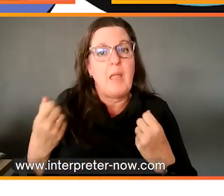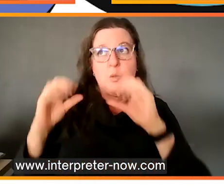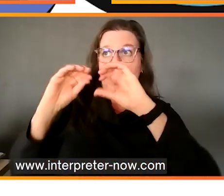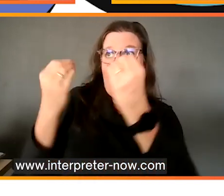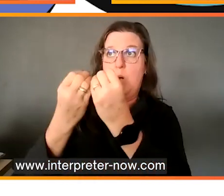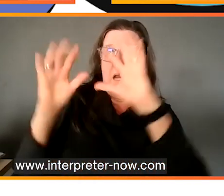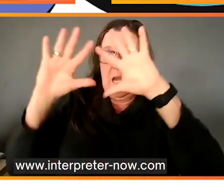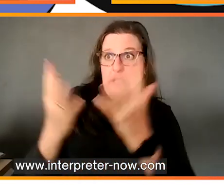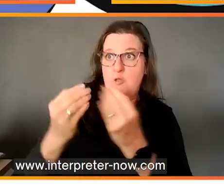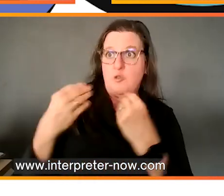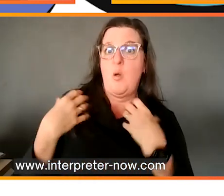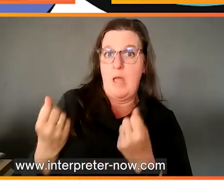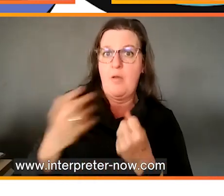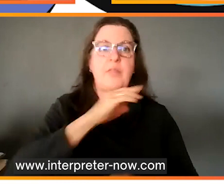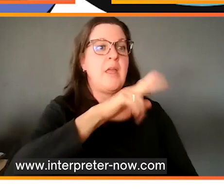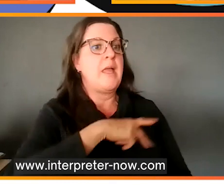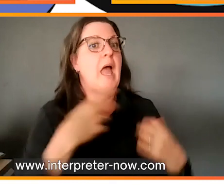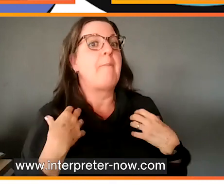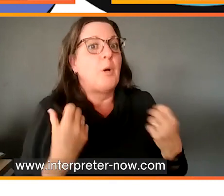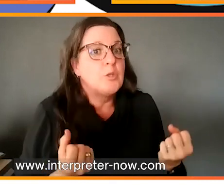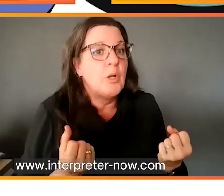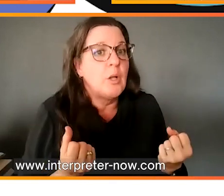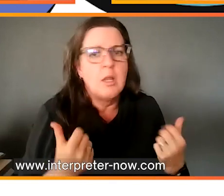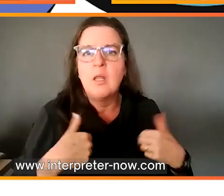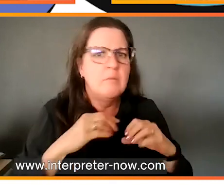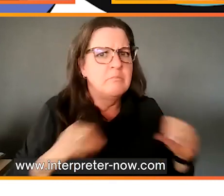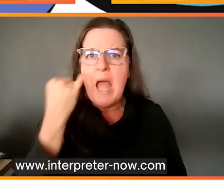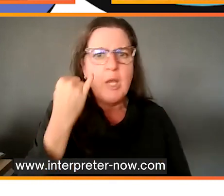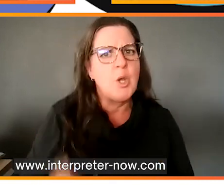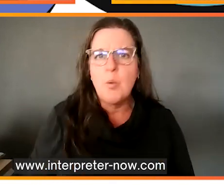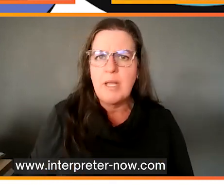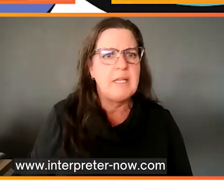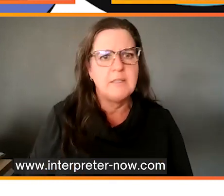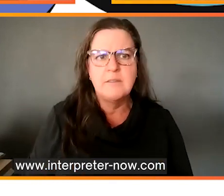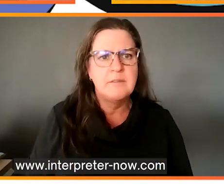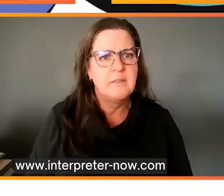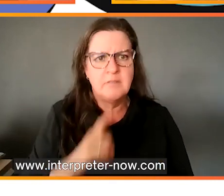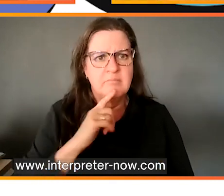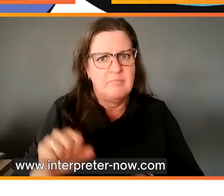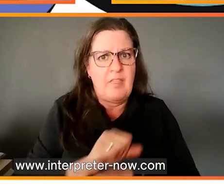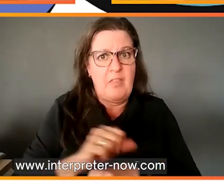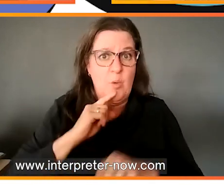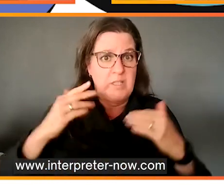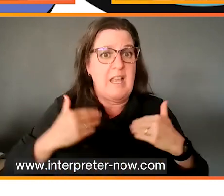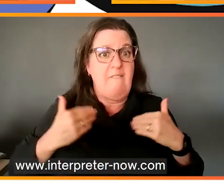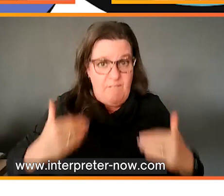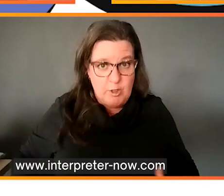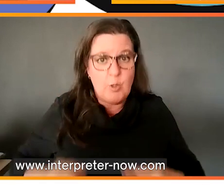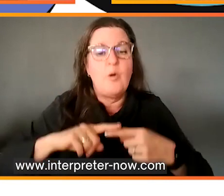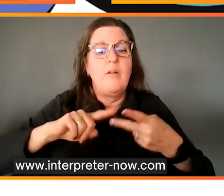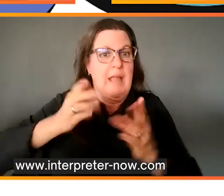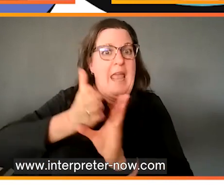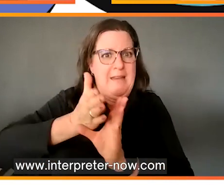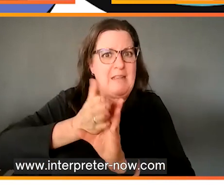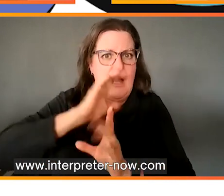workplace health, your organizational health, and your personal health. I had no idea that there was